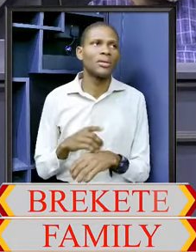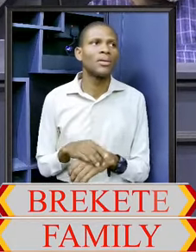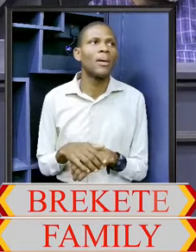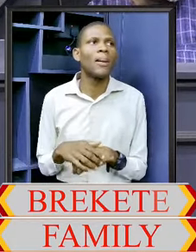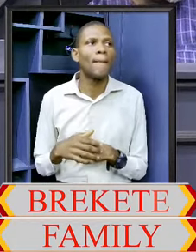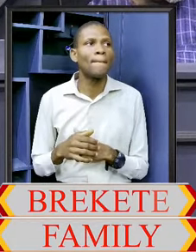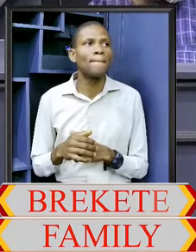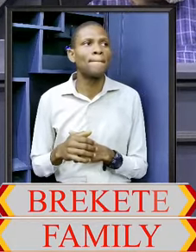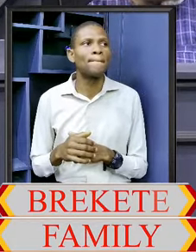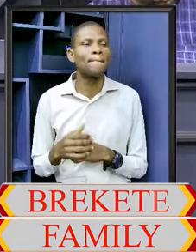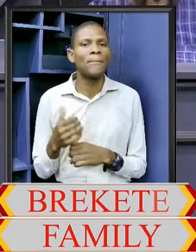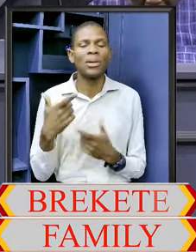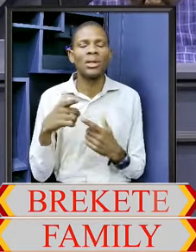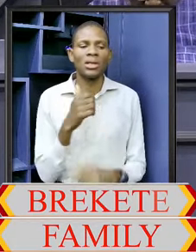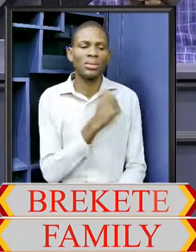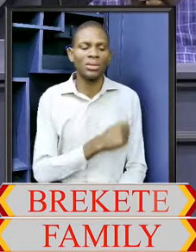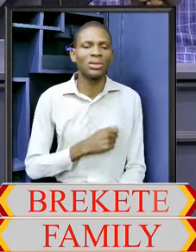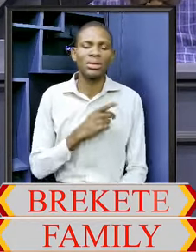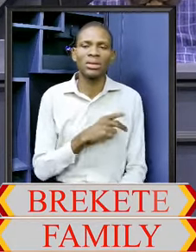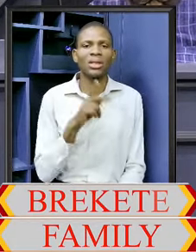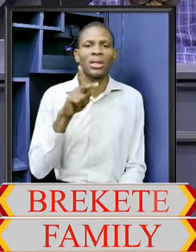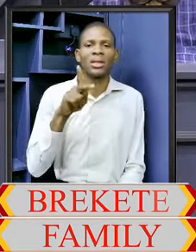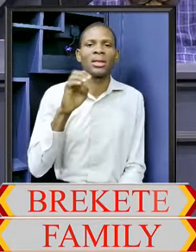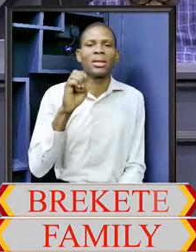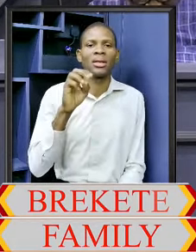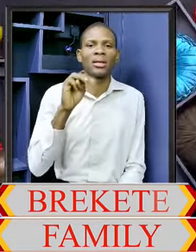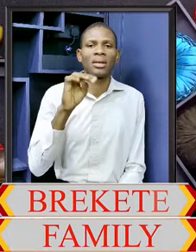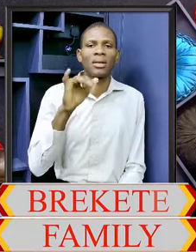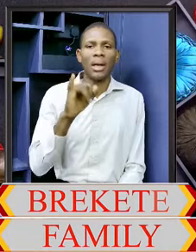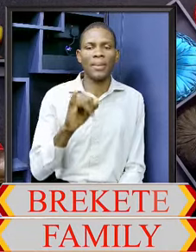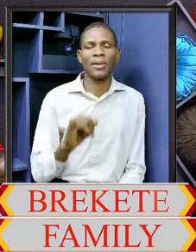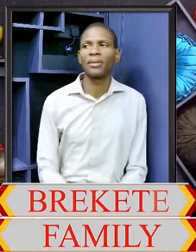sir. Make una appreciate Kemi now. Thank you, sir.